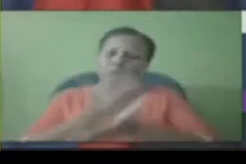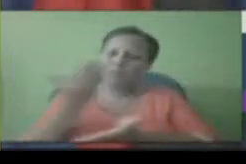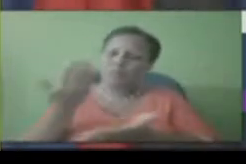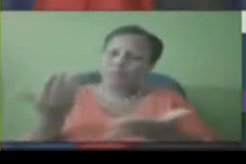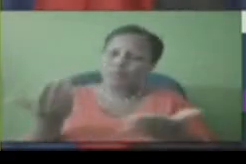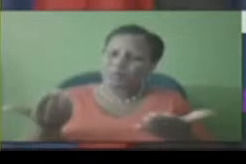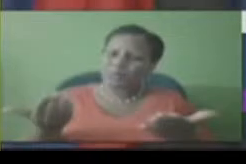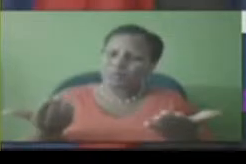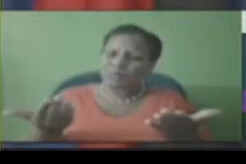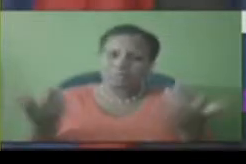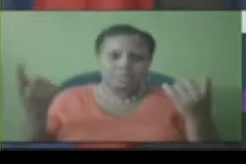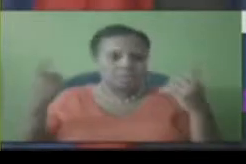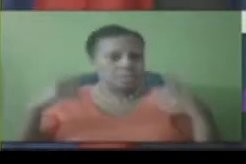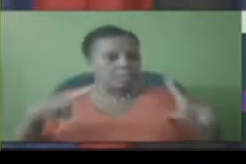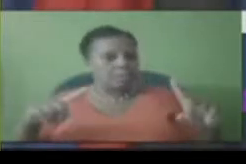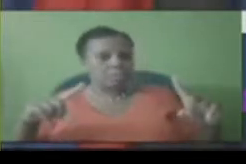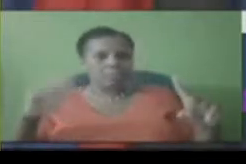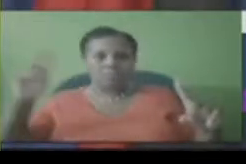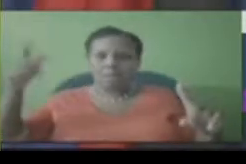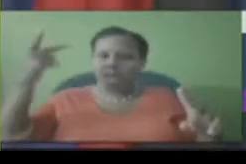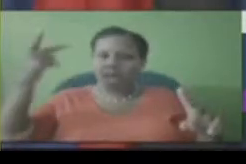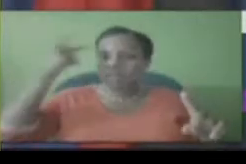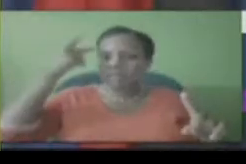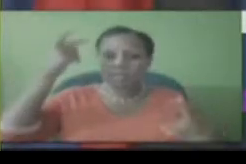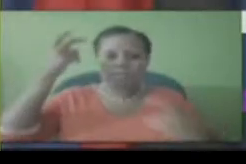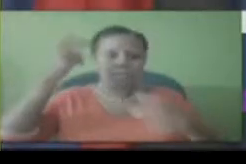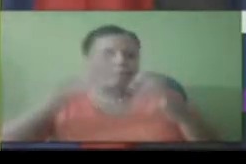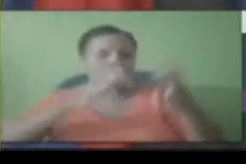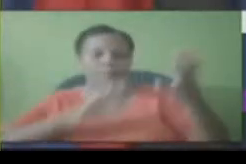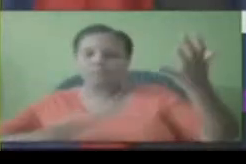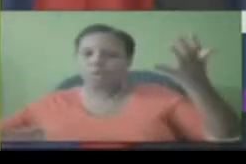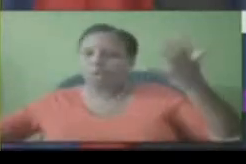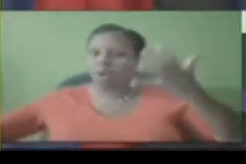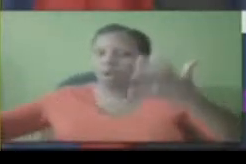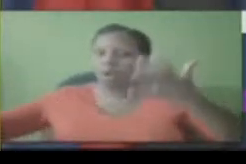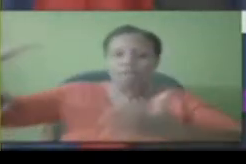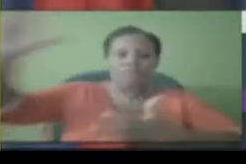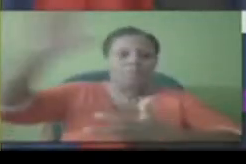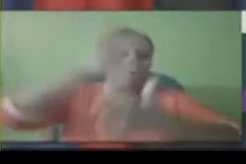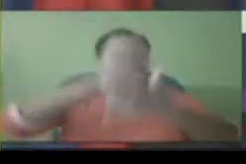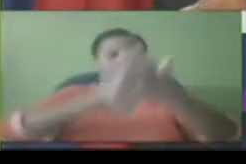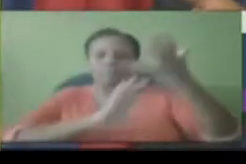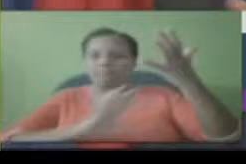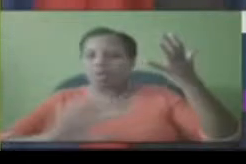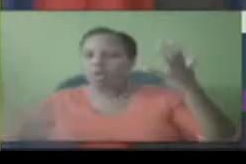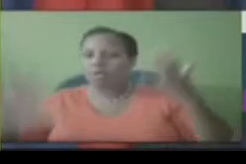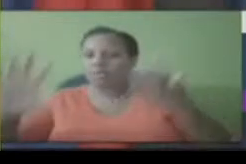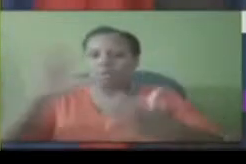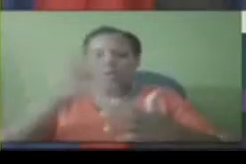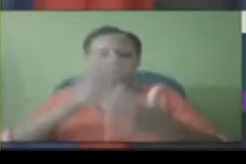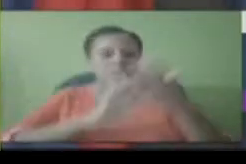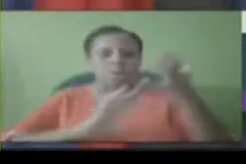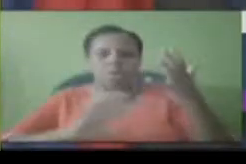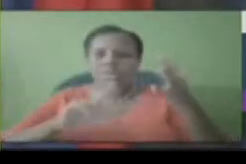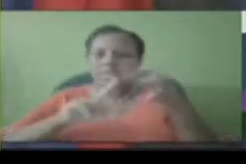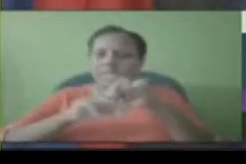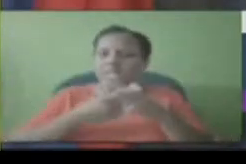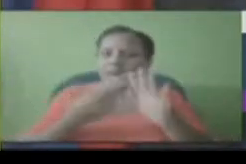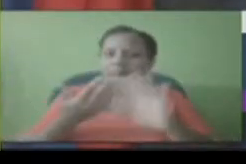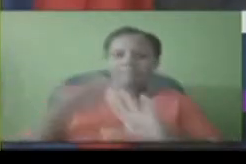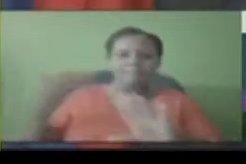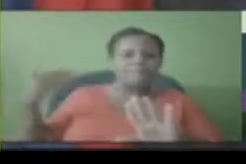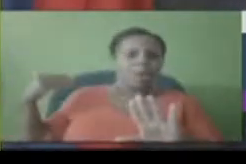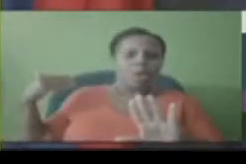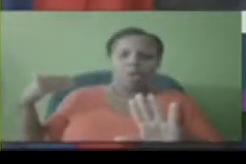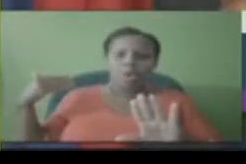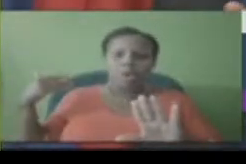leading up to the inauguration. And that started a question of what is the length of the president's term. And different